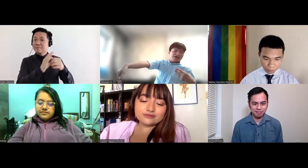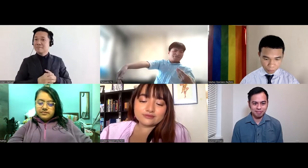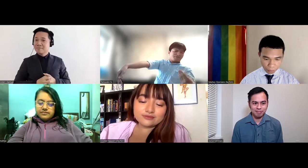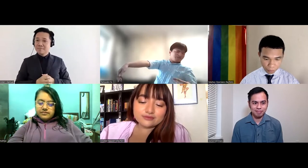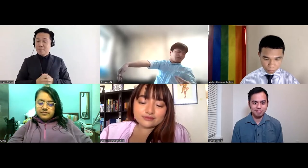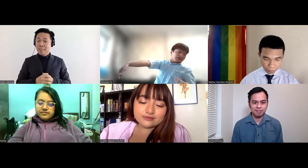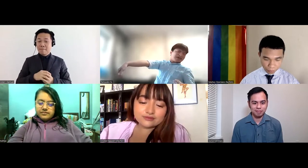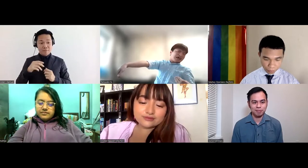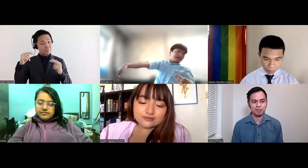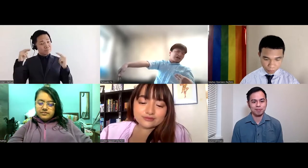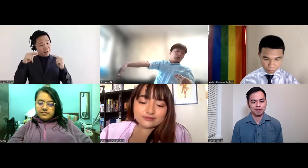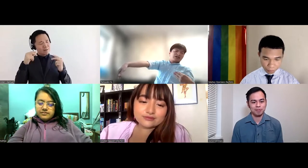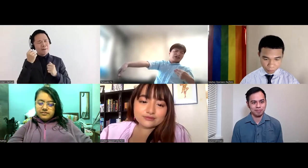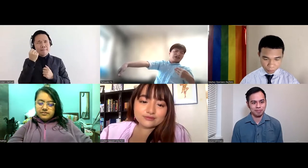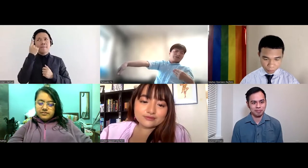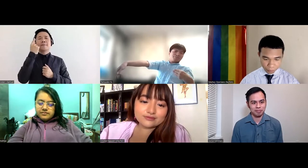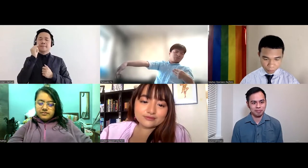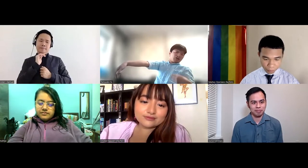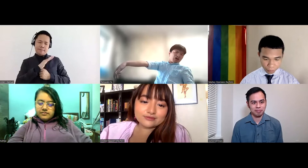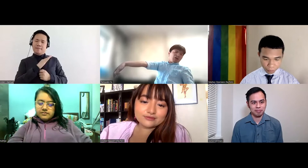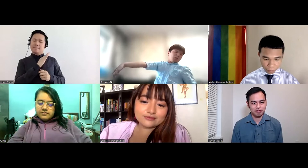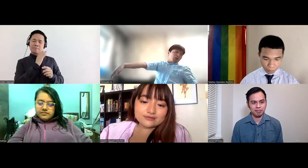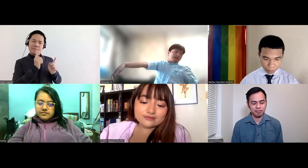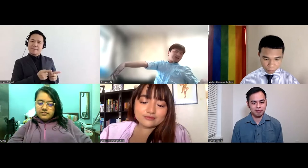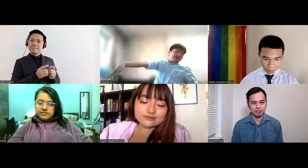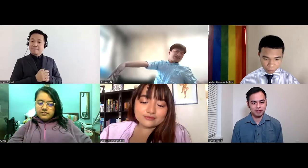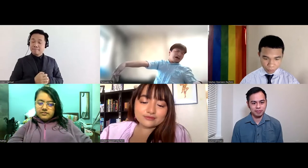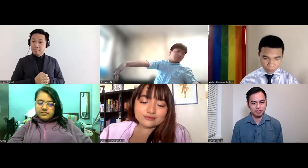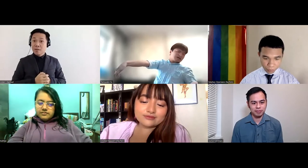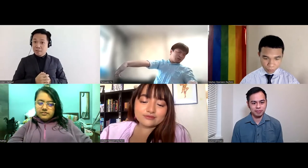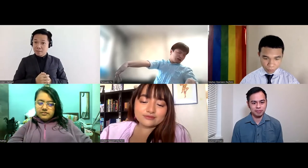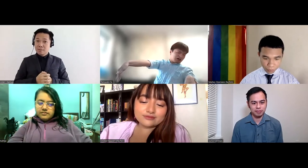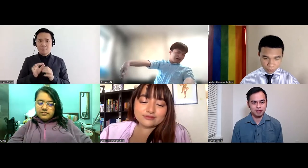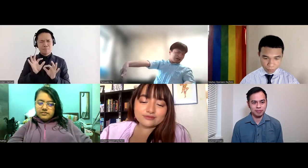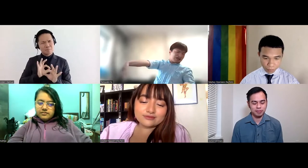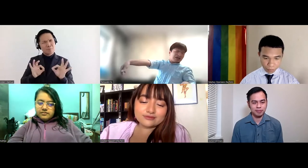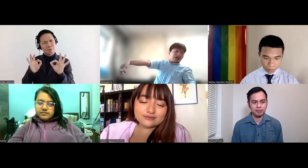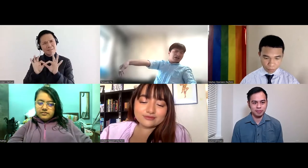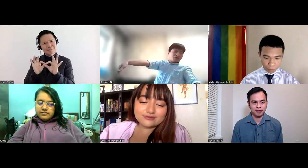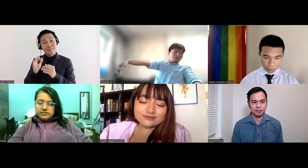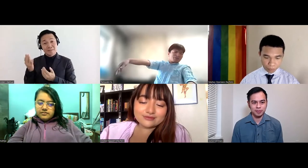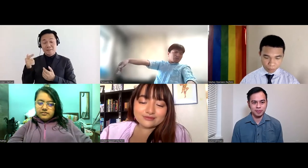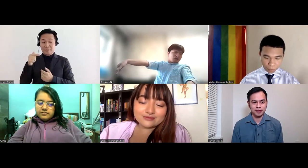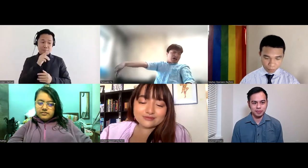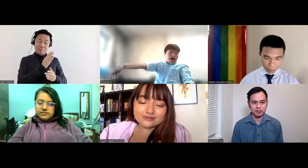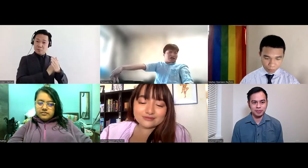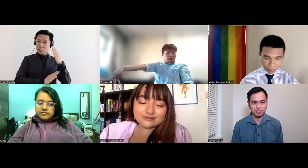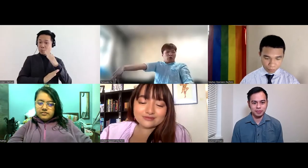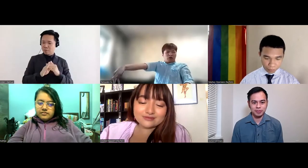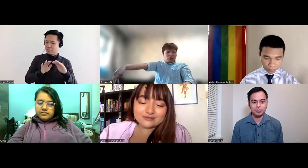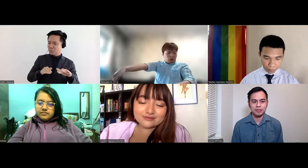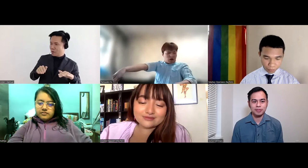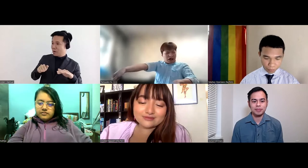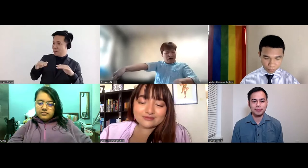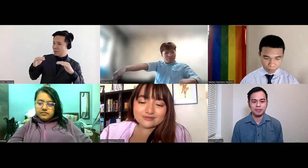understanding and conception. And that will greatly help with those who with disabilities when they graduate